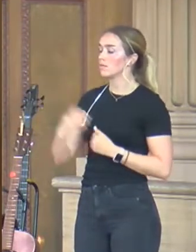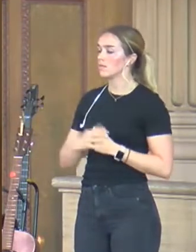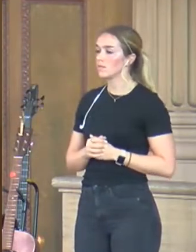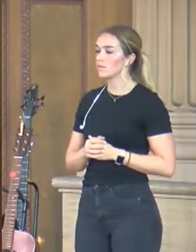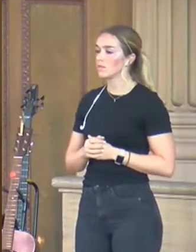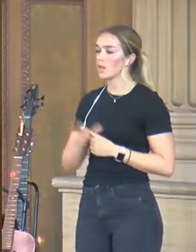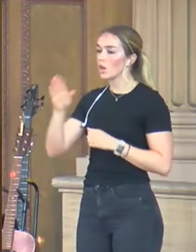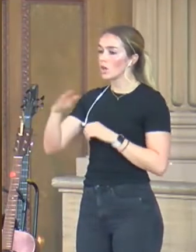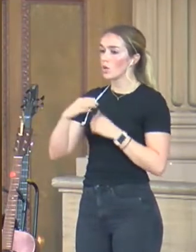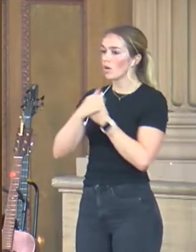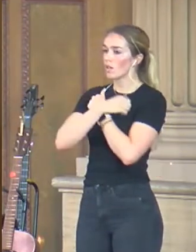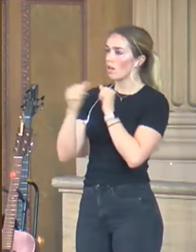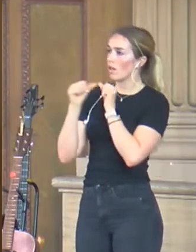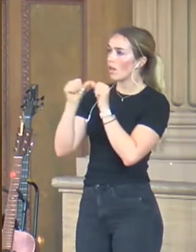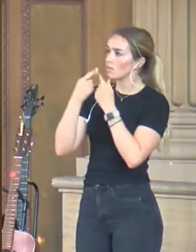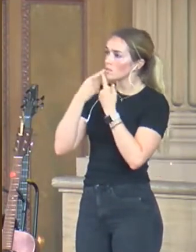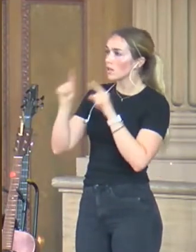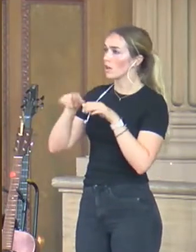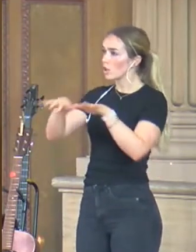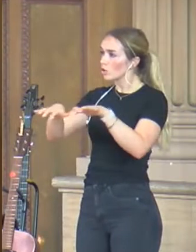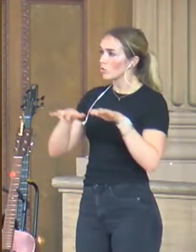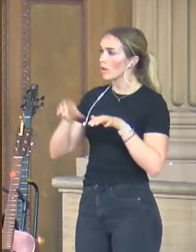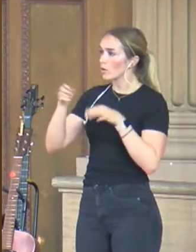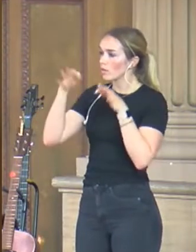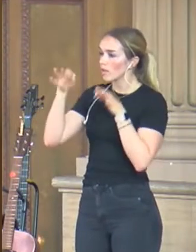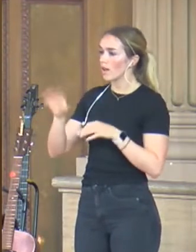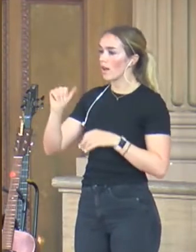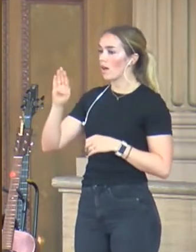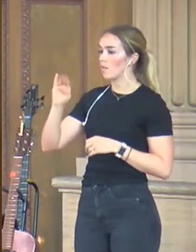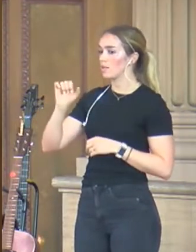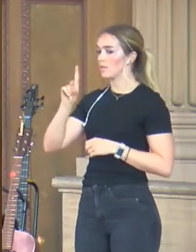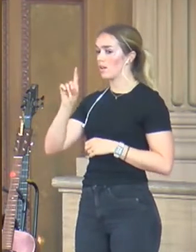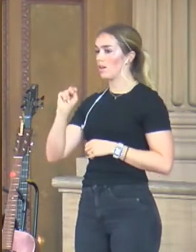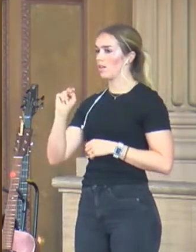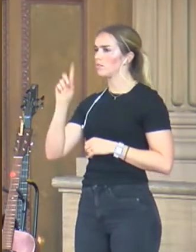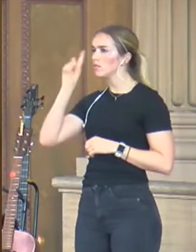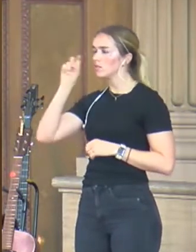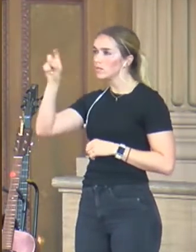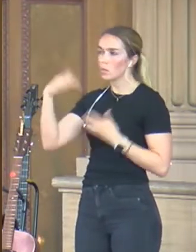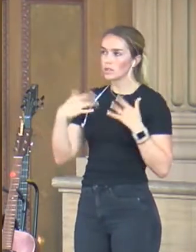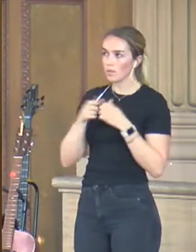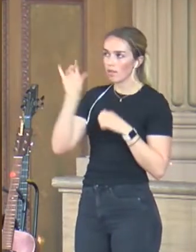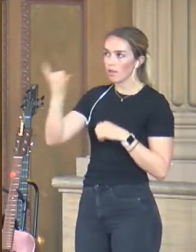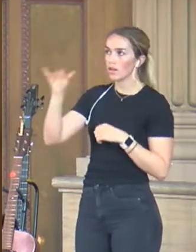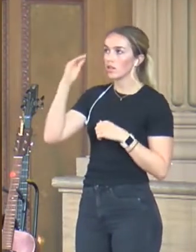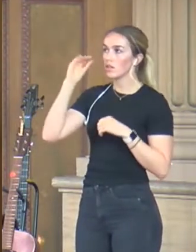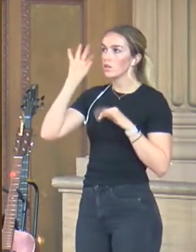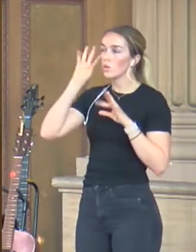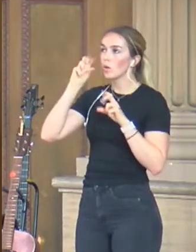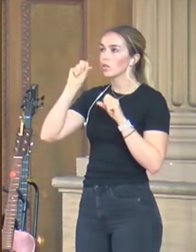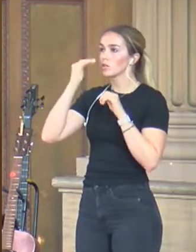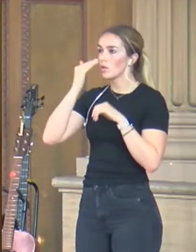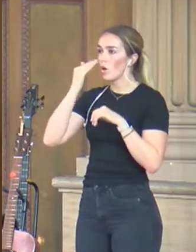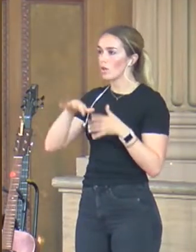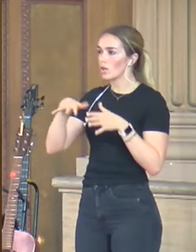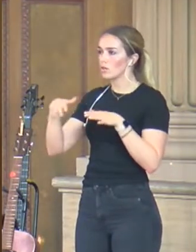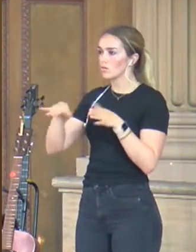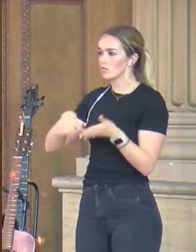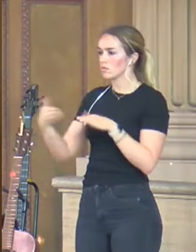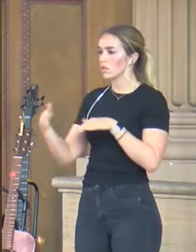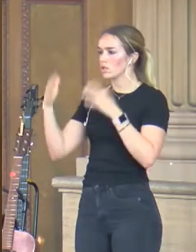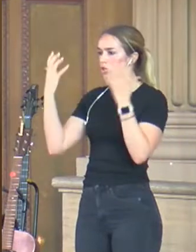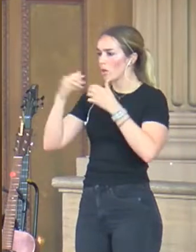Is your steadfast love going to be declared in the grave or your faithfulness in Abaddon? Are your wonders known in the darkness or your righteousness in the